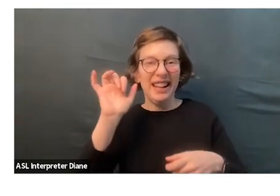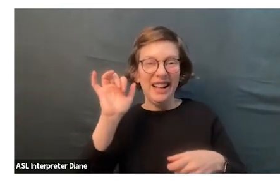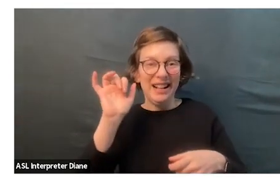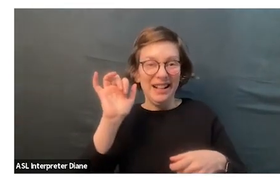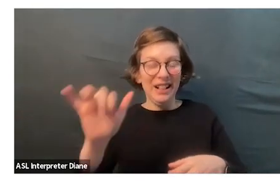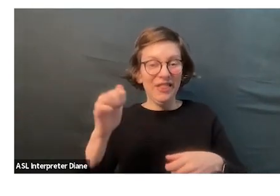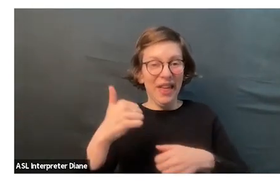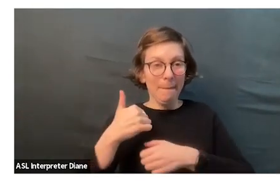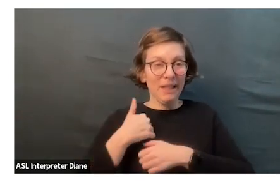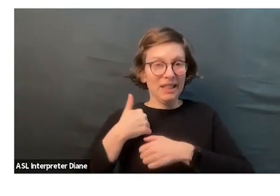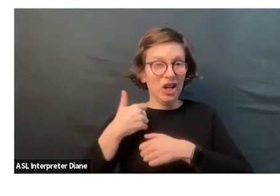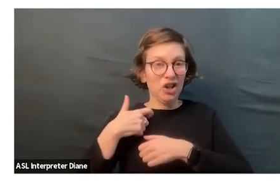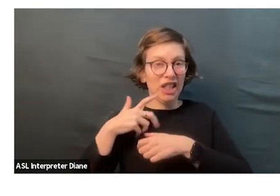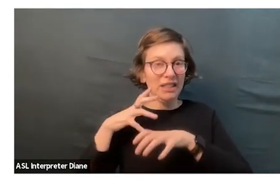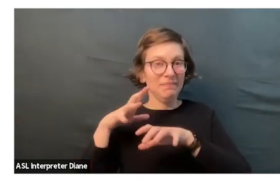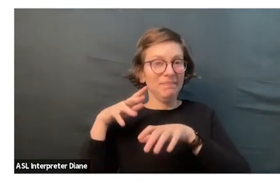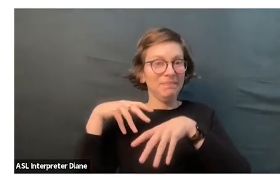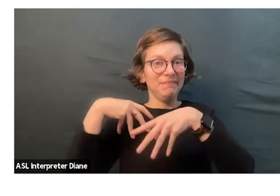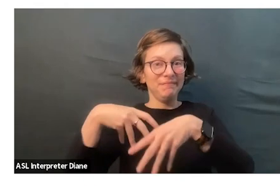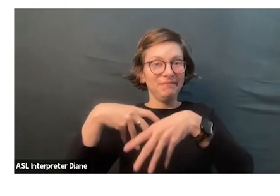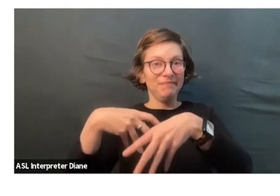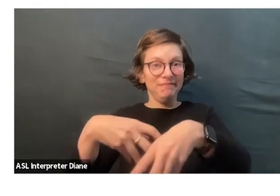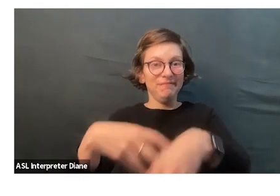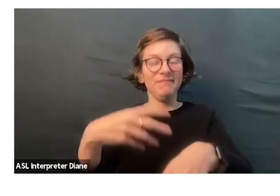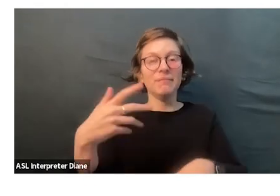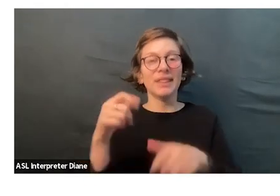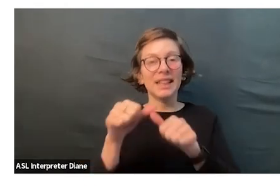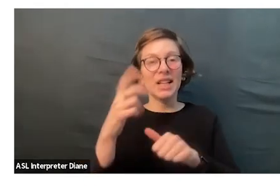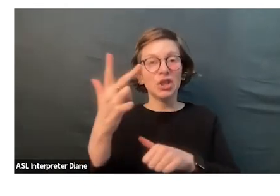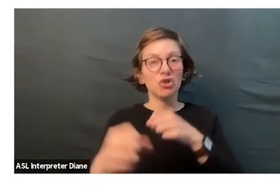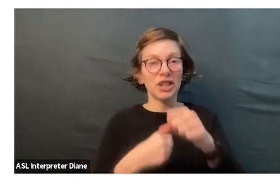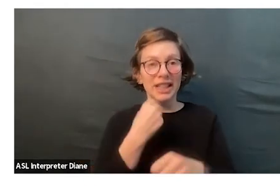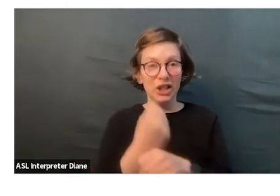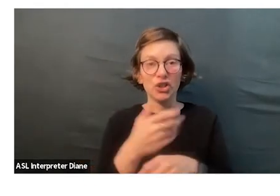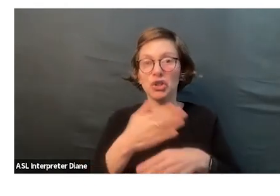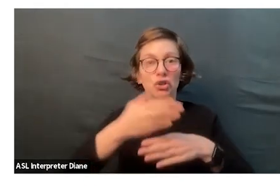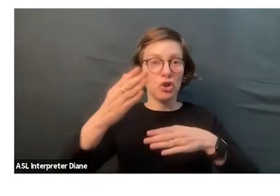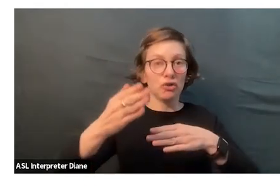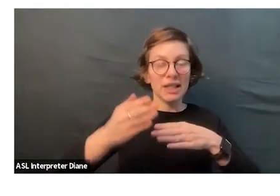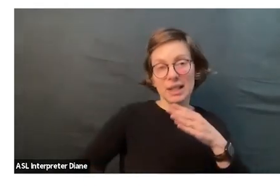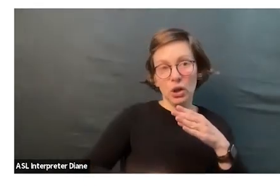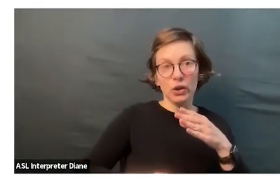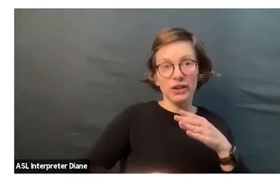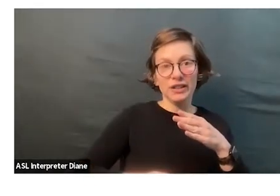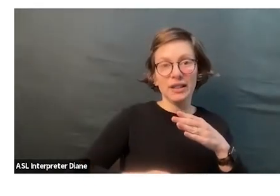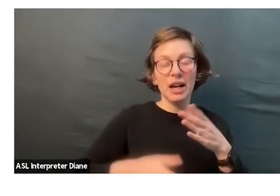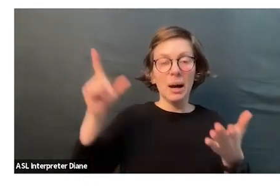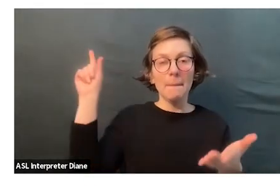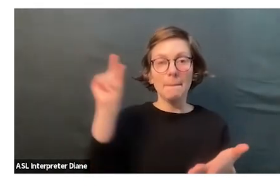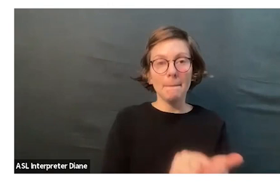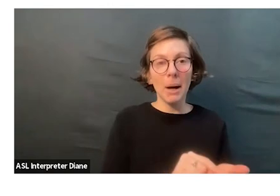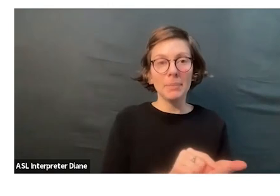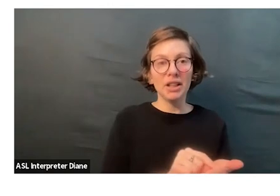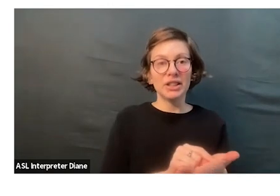geological element, every architectural structure, every cultural element, all the cities, all the rivers